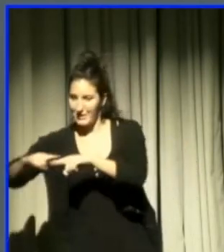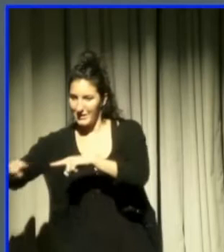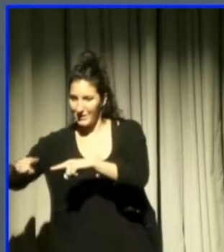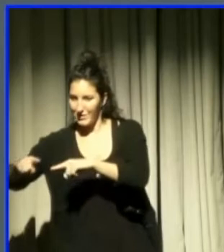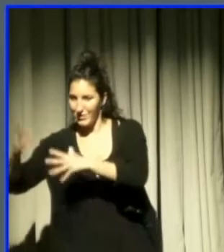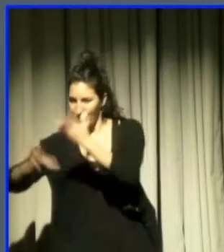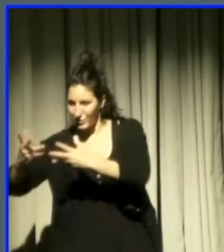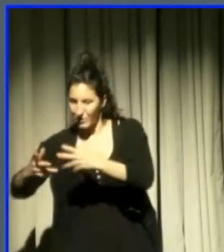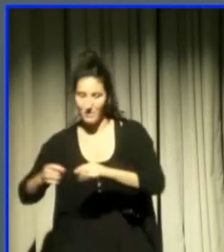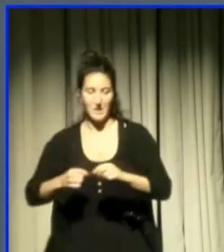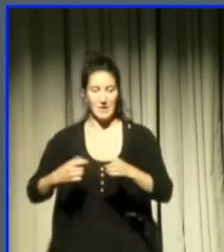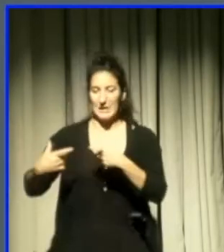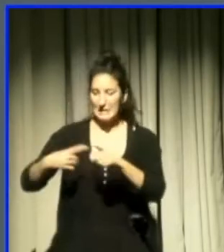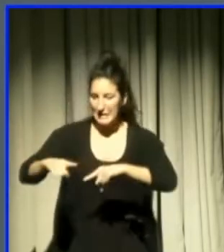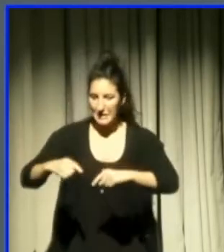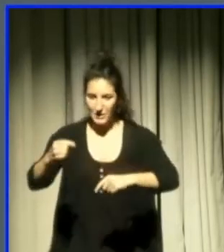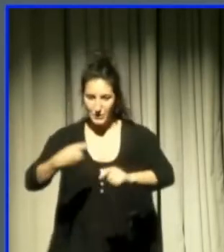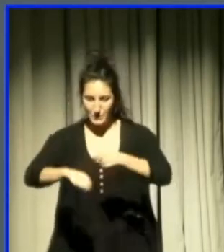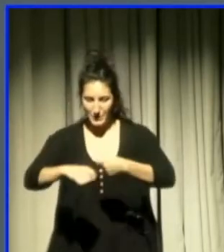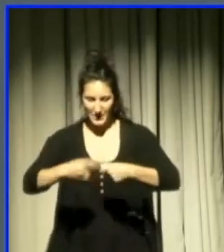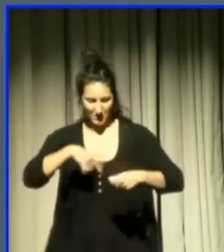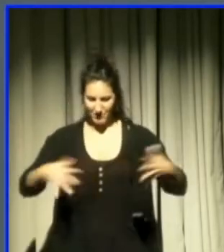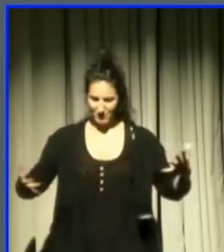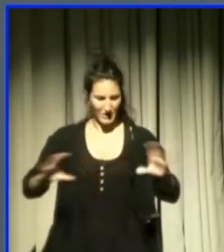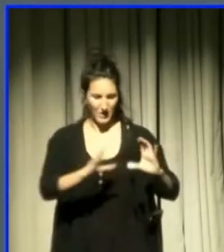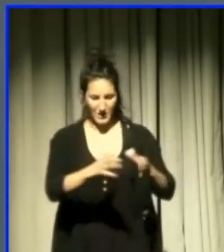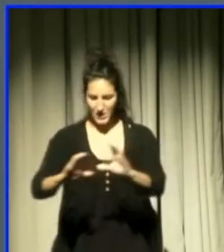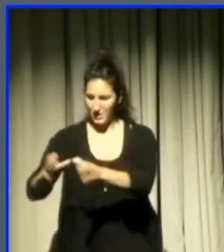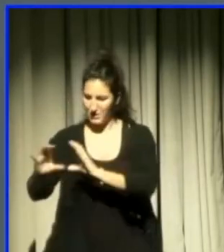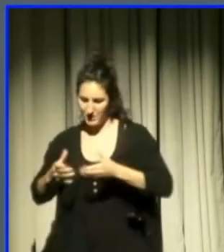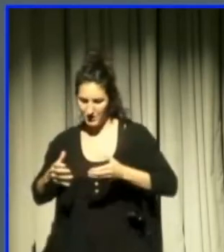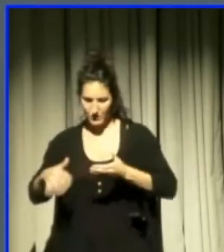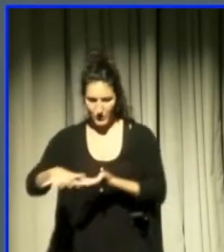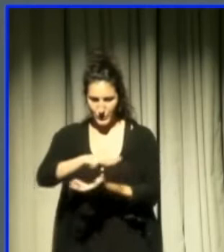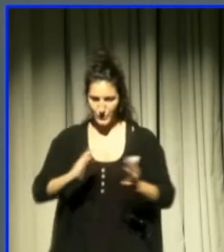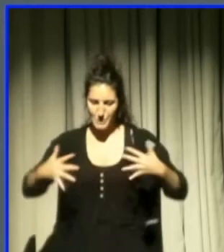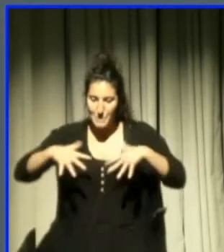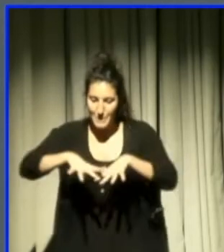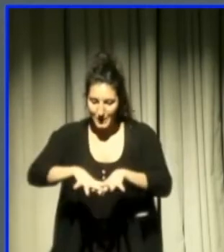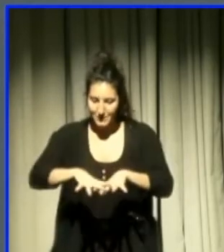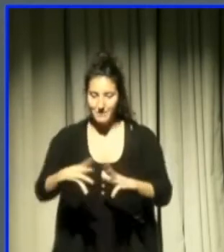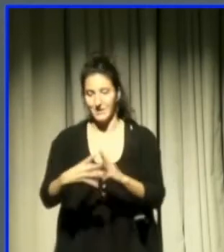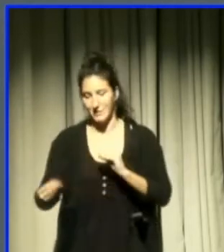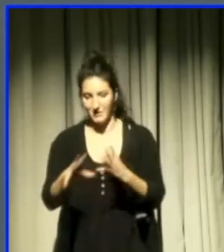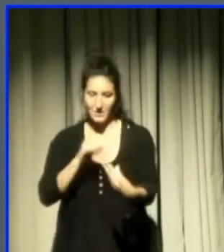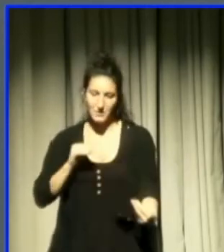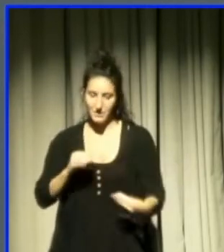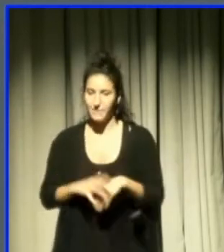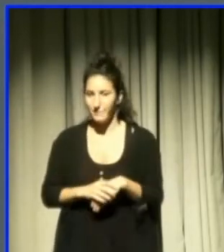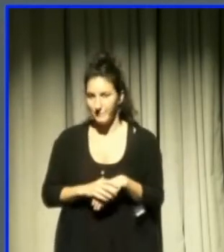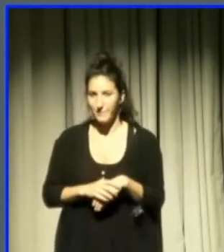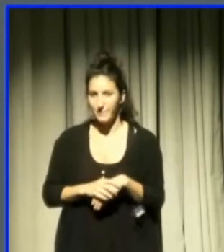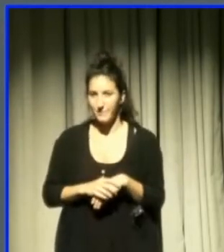have a place in which these teams can understand each other by looking into qualitative and creative and inspirational